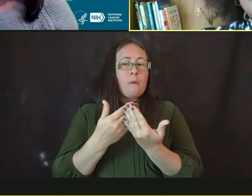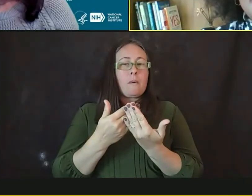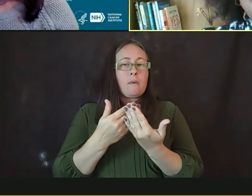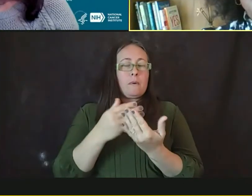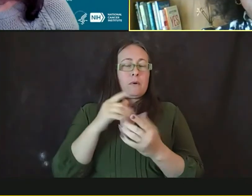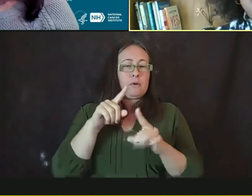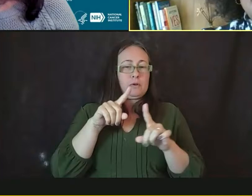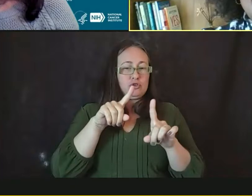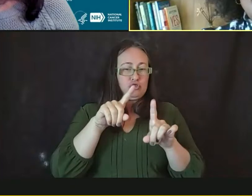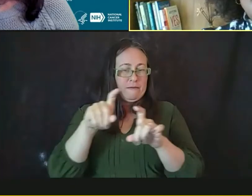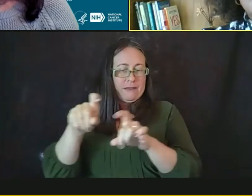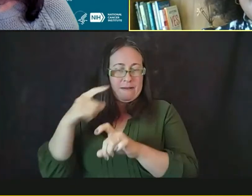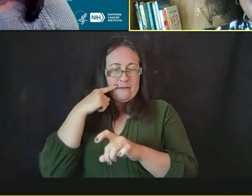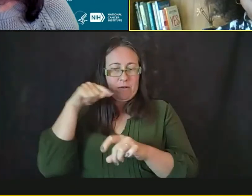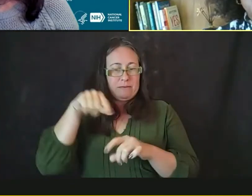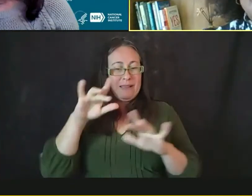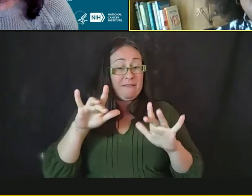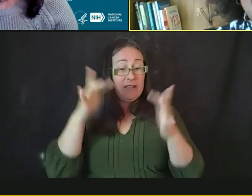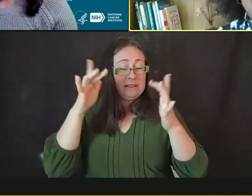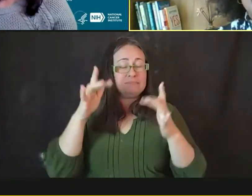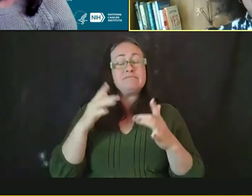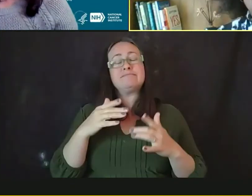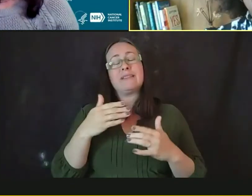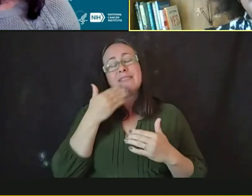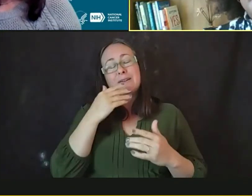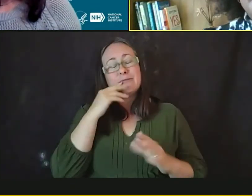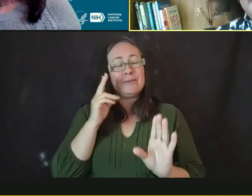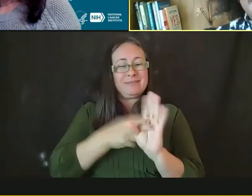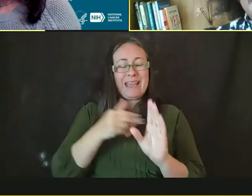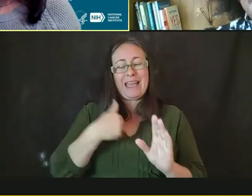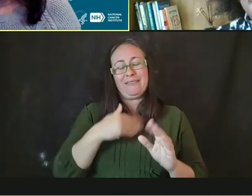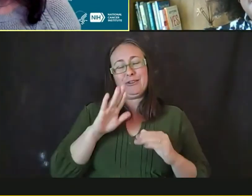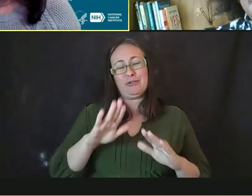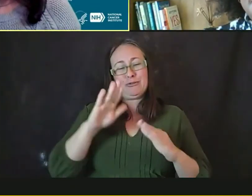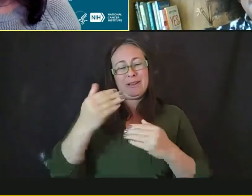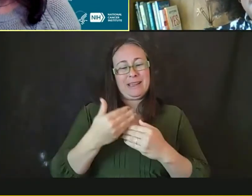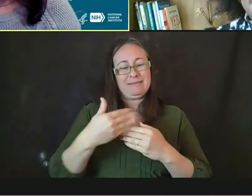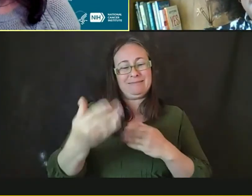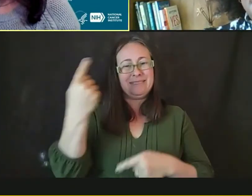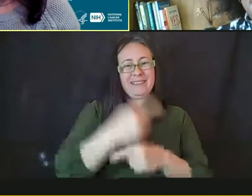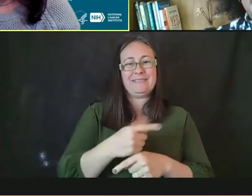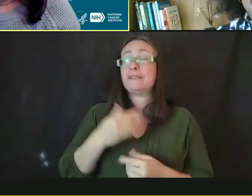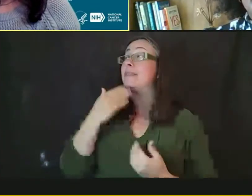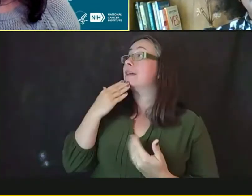Thanks again for attending and have a great day. Thank you so much.